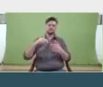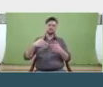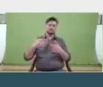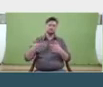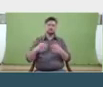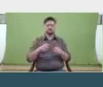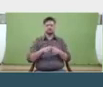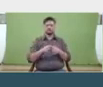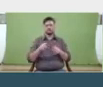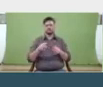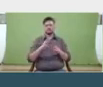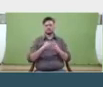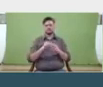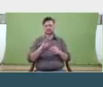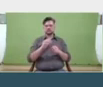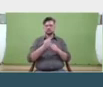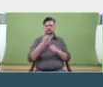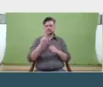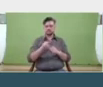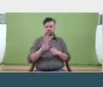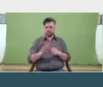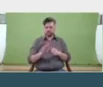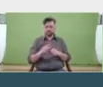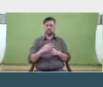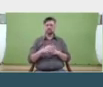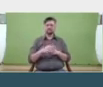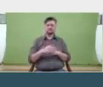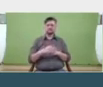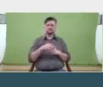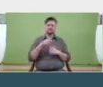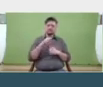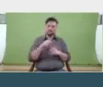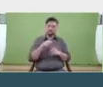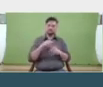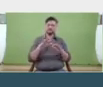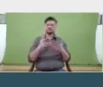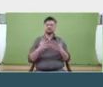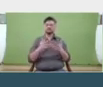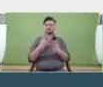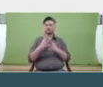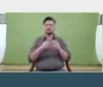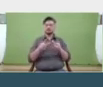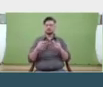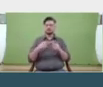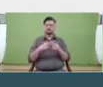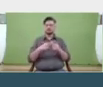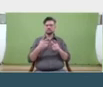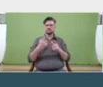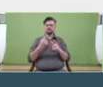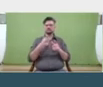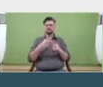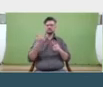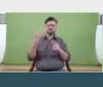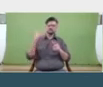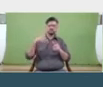tense present tense future tense okay how that is to be understood in sign language is quite different and that